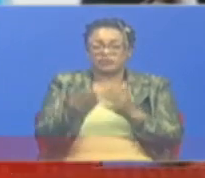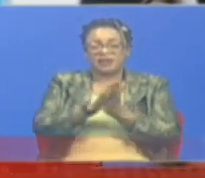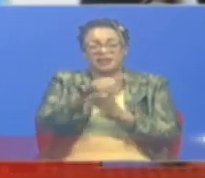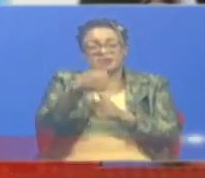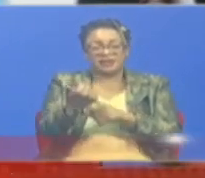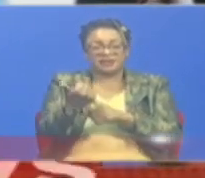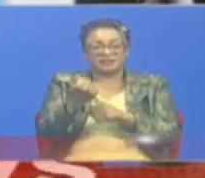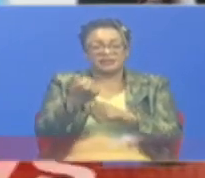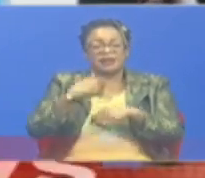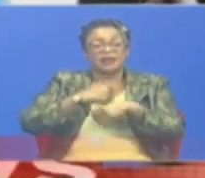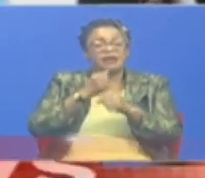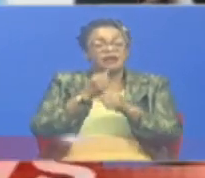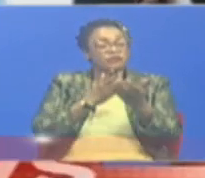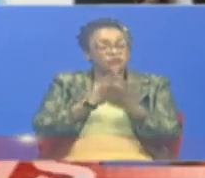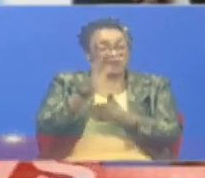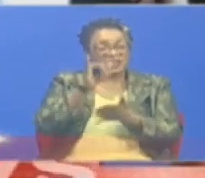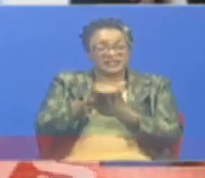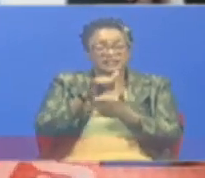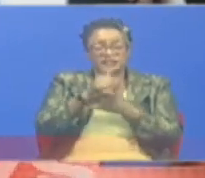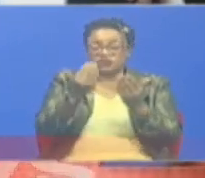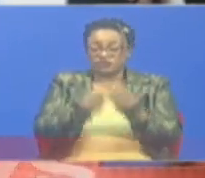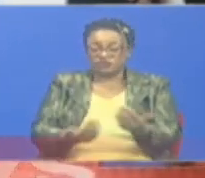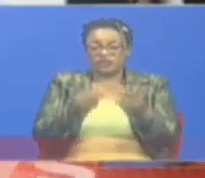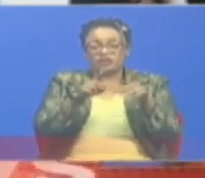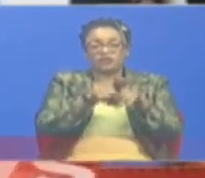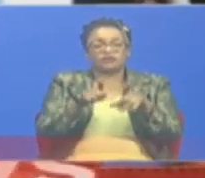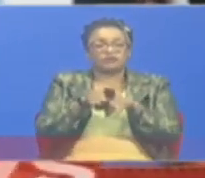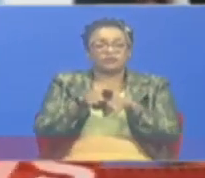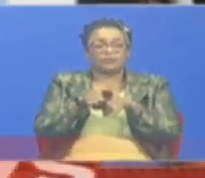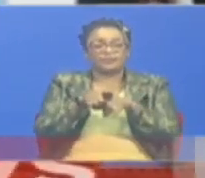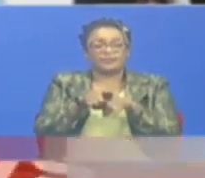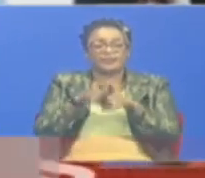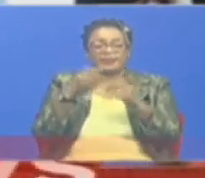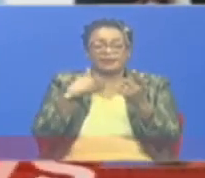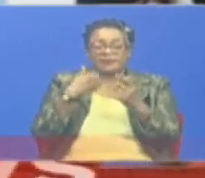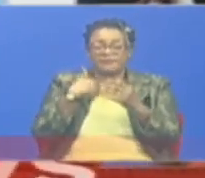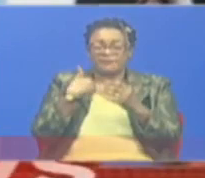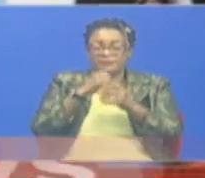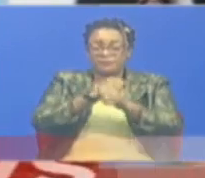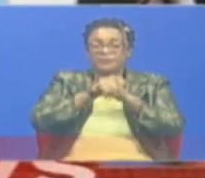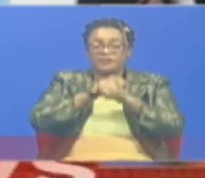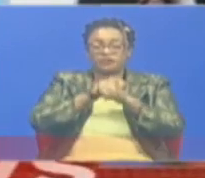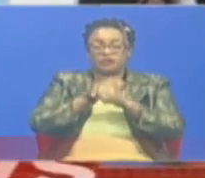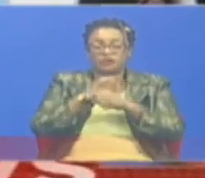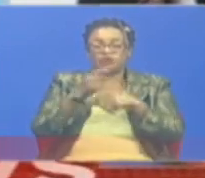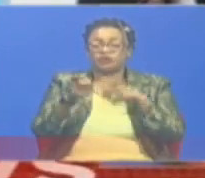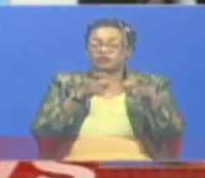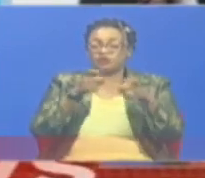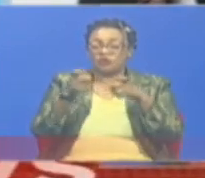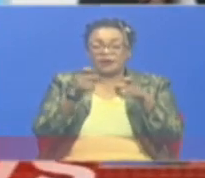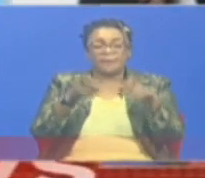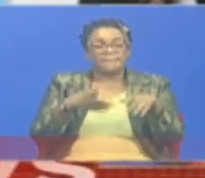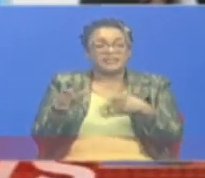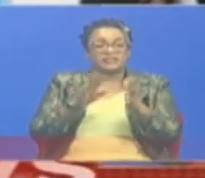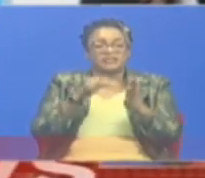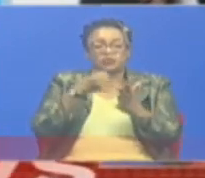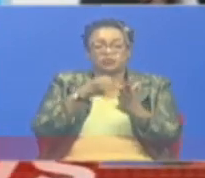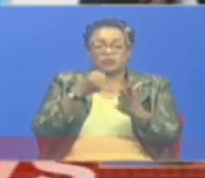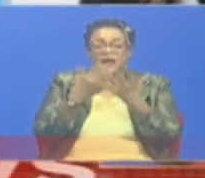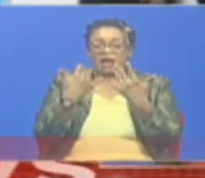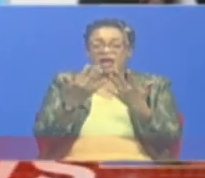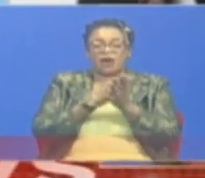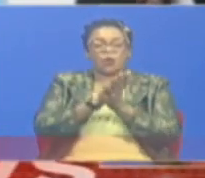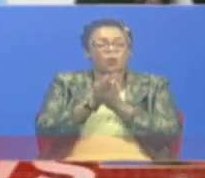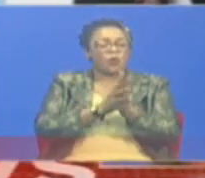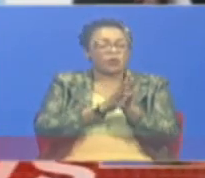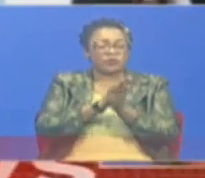also ensure that children also undertake infection prevention control measures, including hand washing,